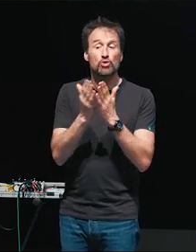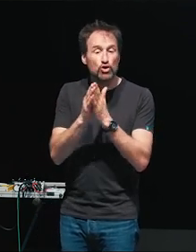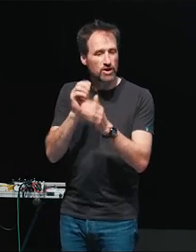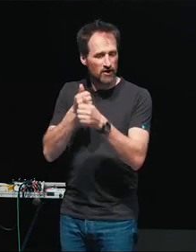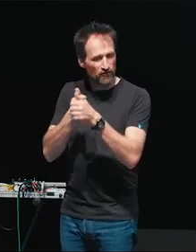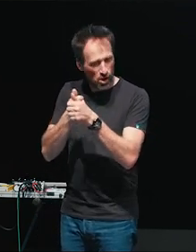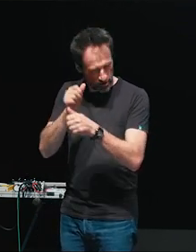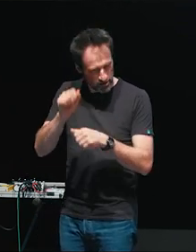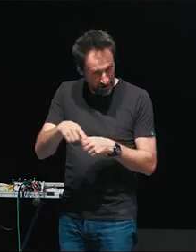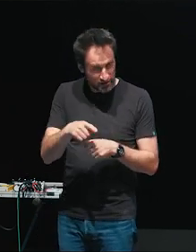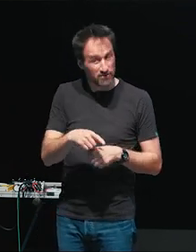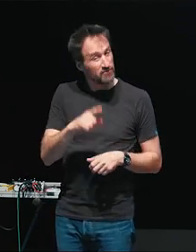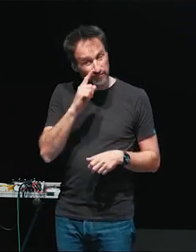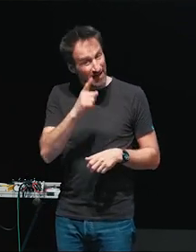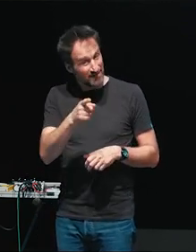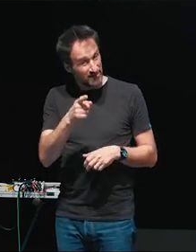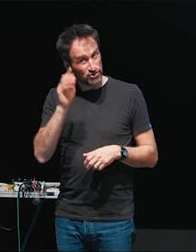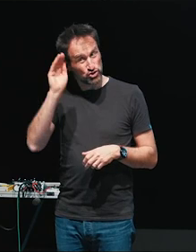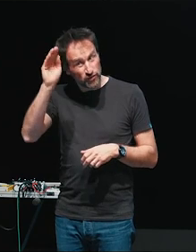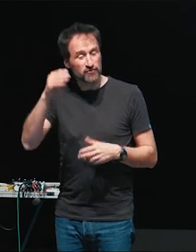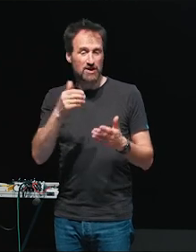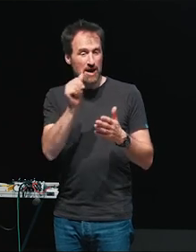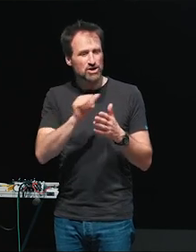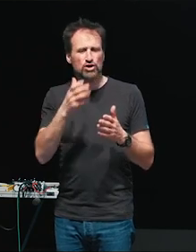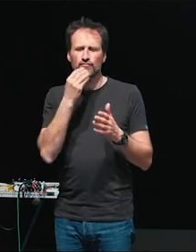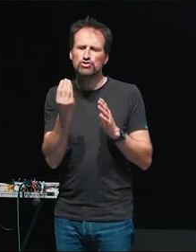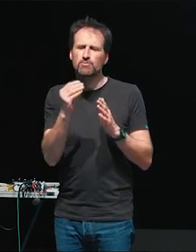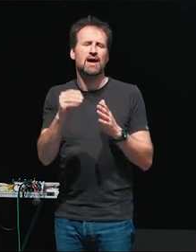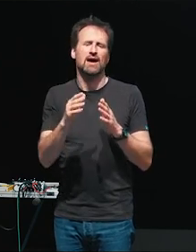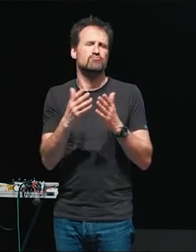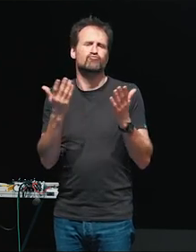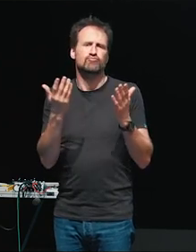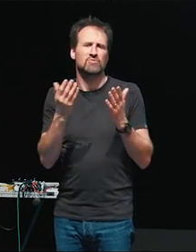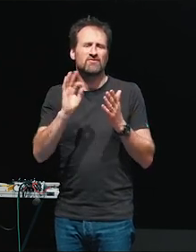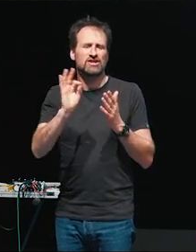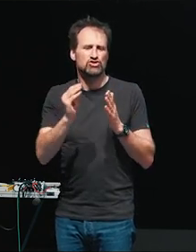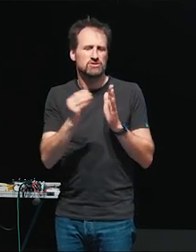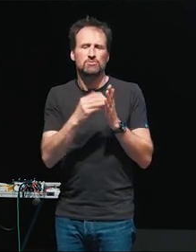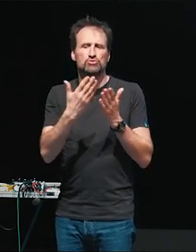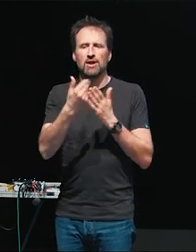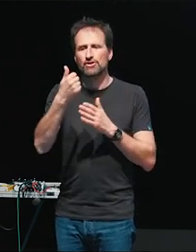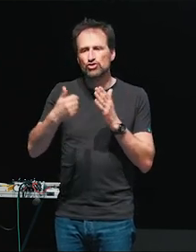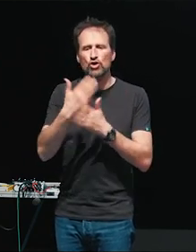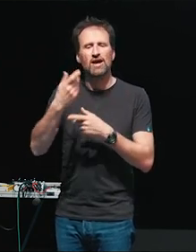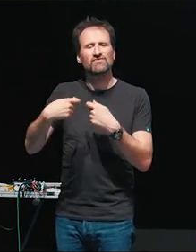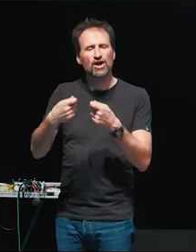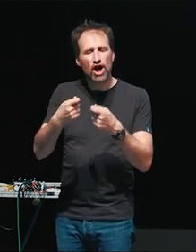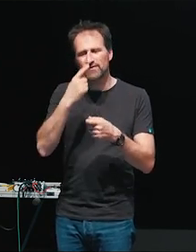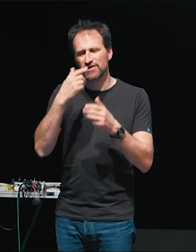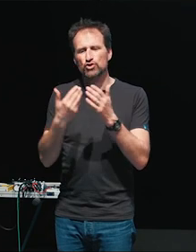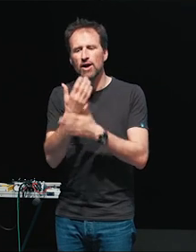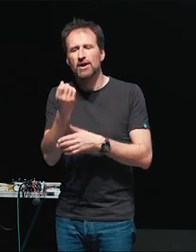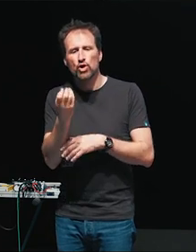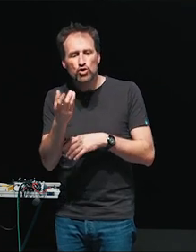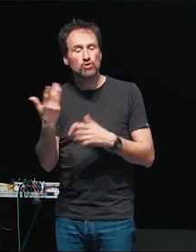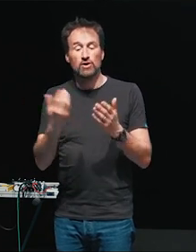might add a few more features for users. You know, maybe you can follow a vendor to see if they bring up any new products, or you can follow a particular product